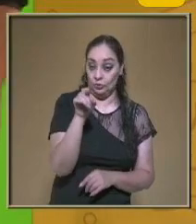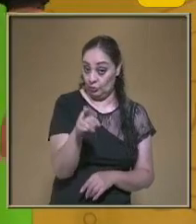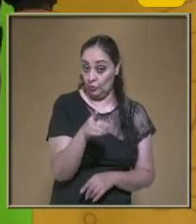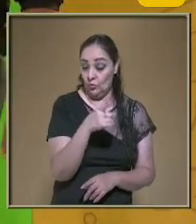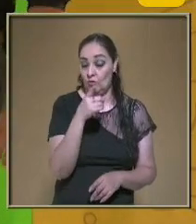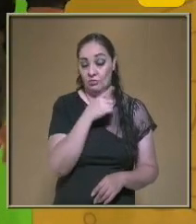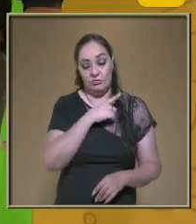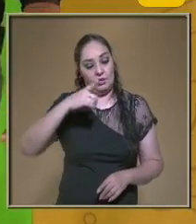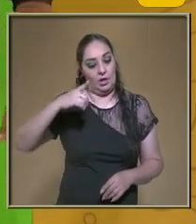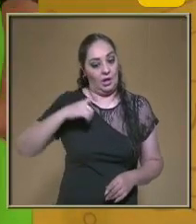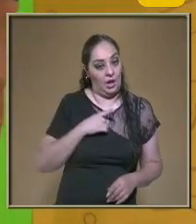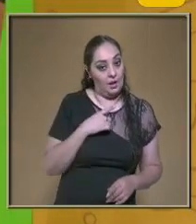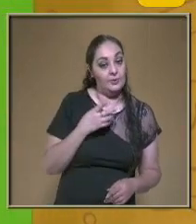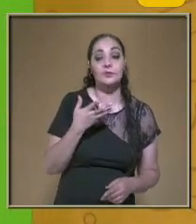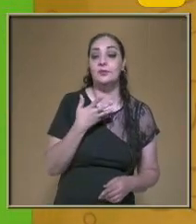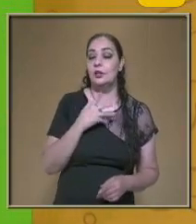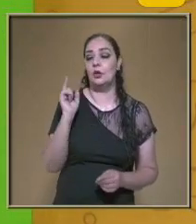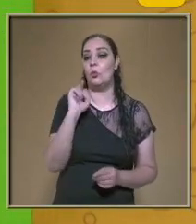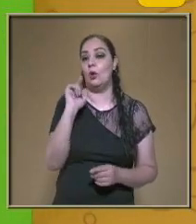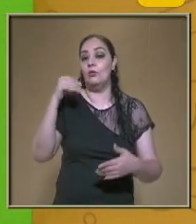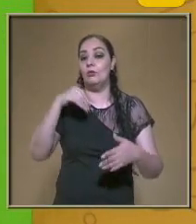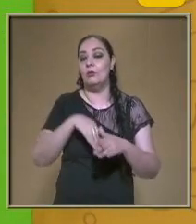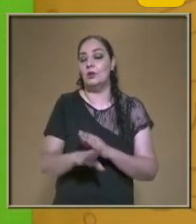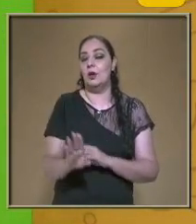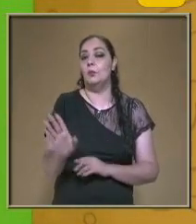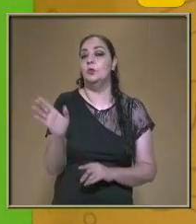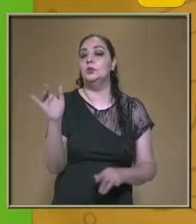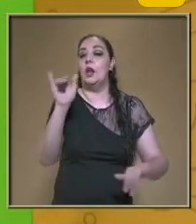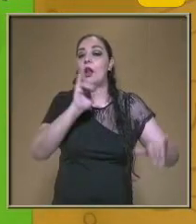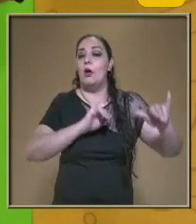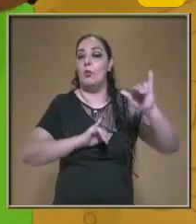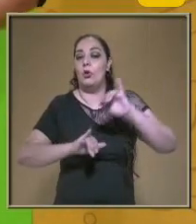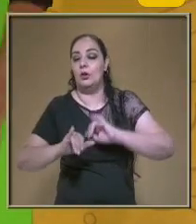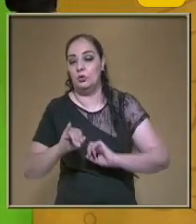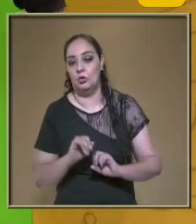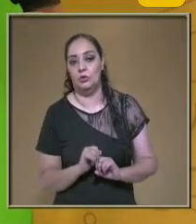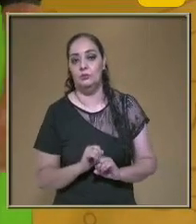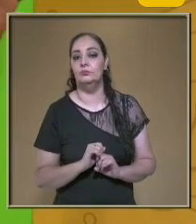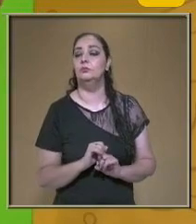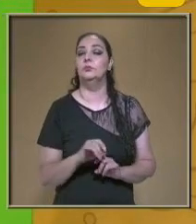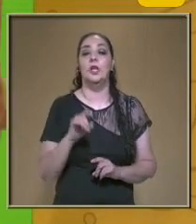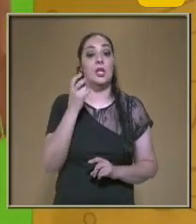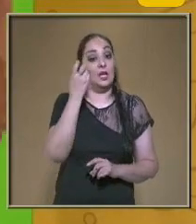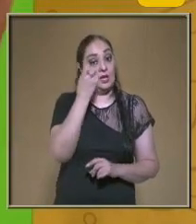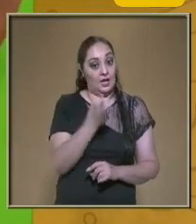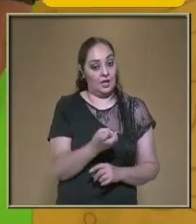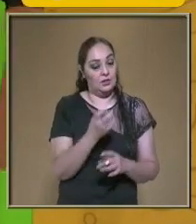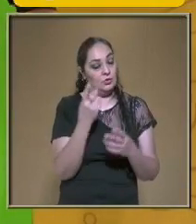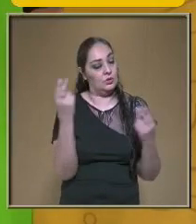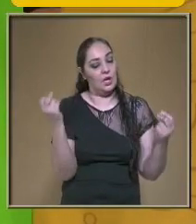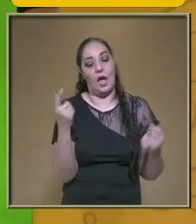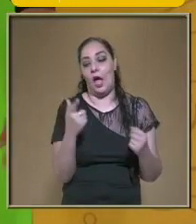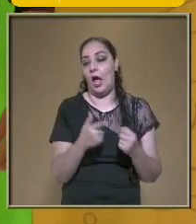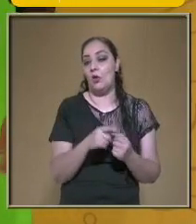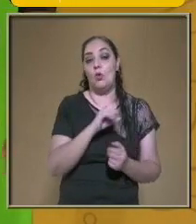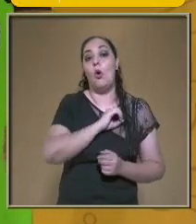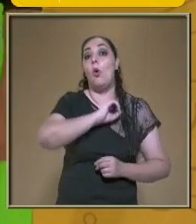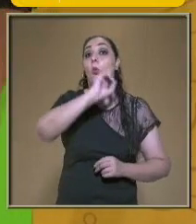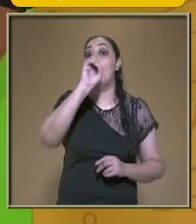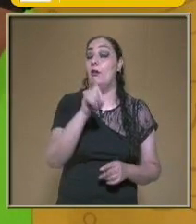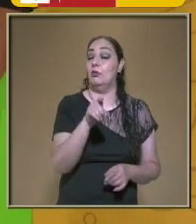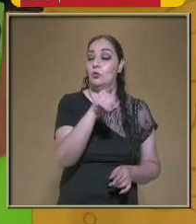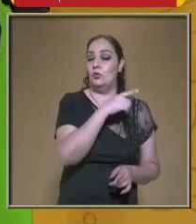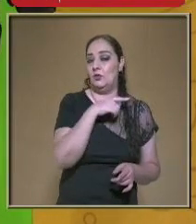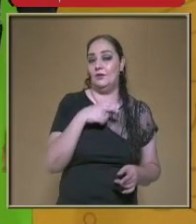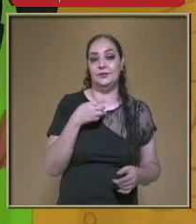we need when we use the laboratory, okay? When we go to laboratory, this is gonna be like obligated.